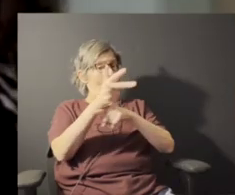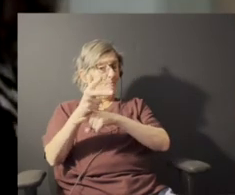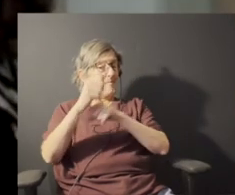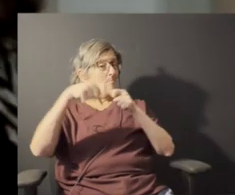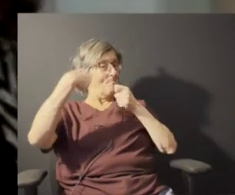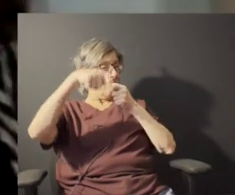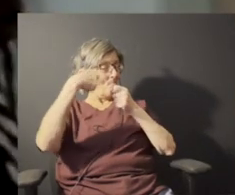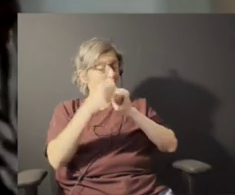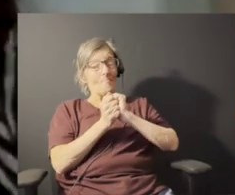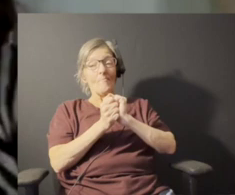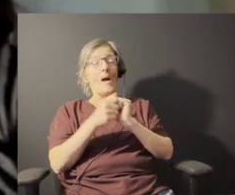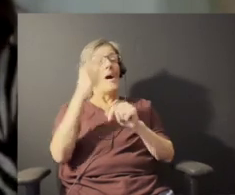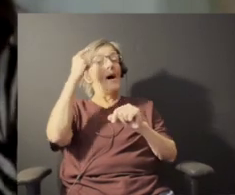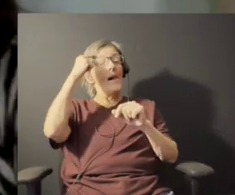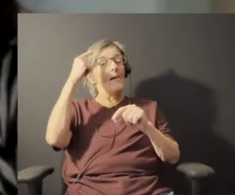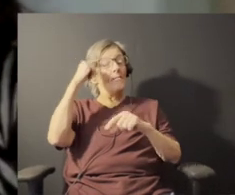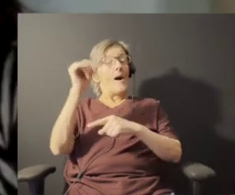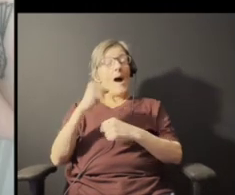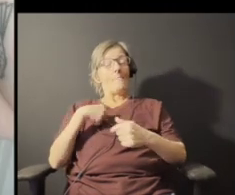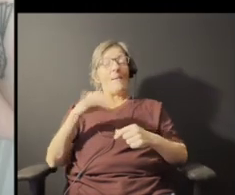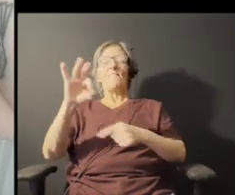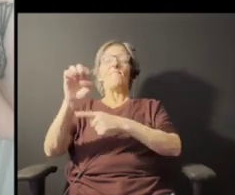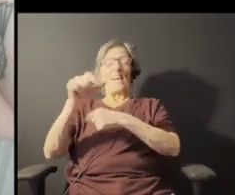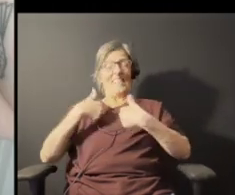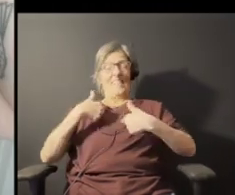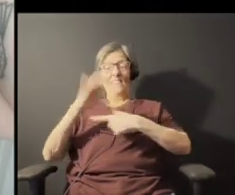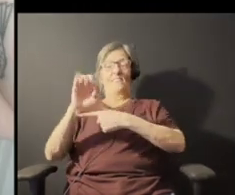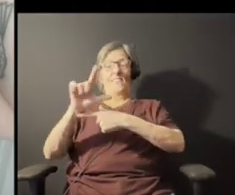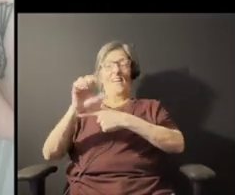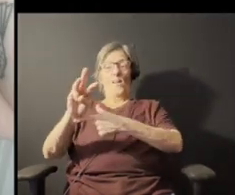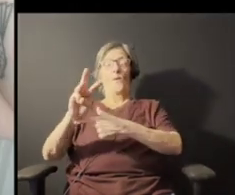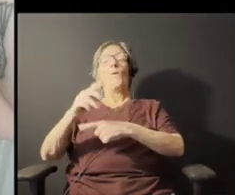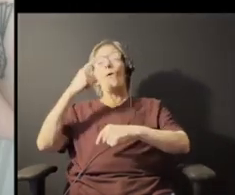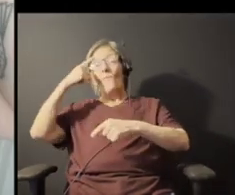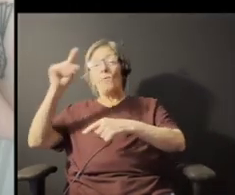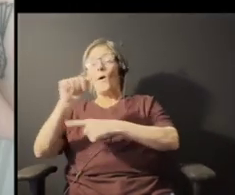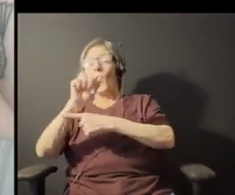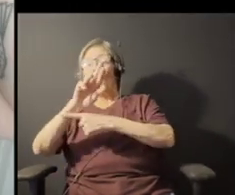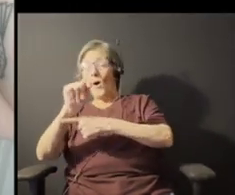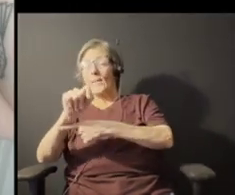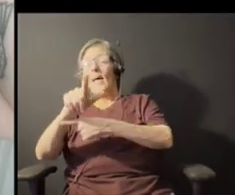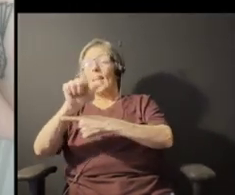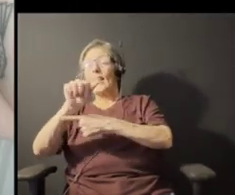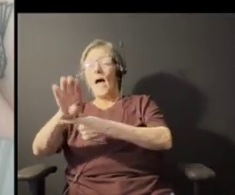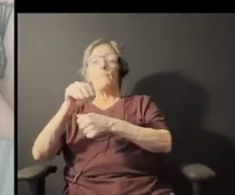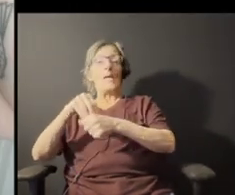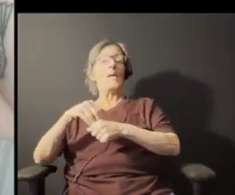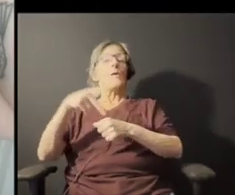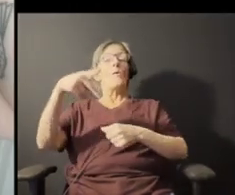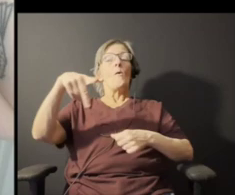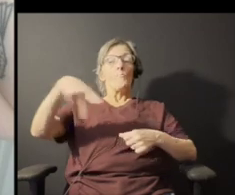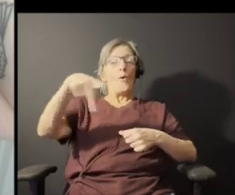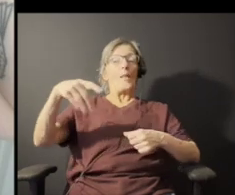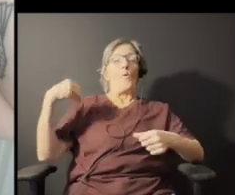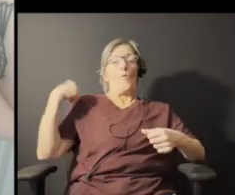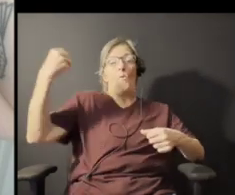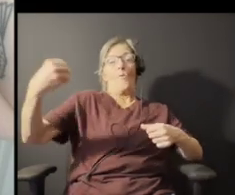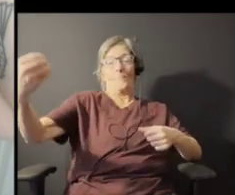Neat. And I'm a fellow for Art Lab here in Portland, Oregon.